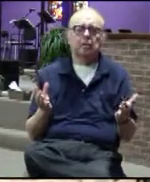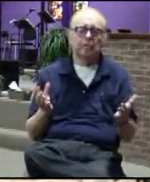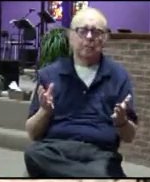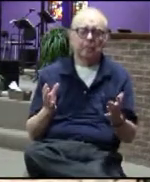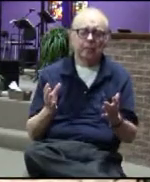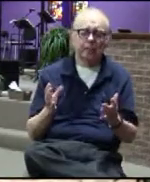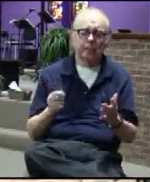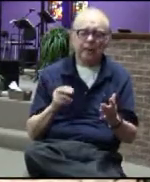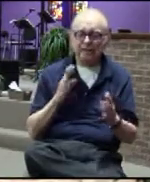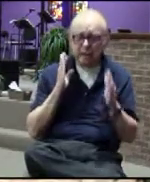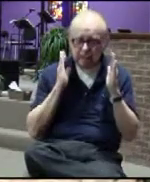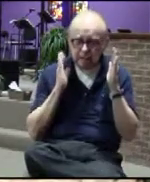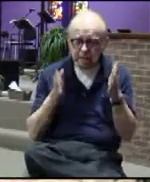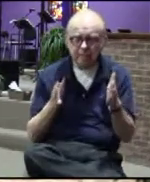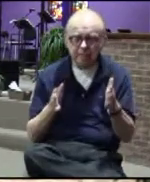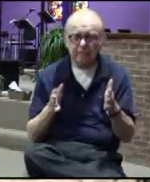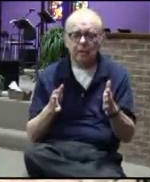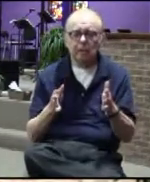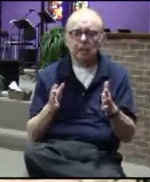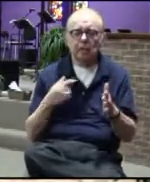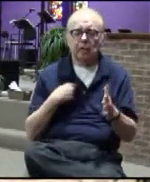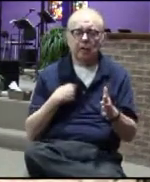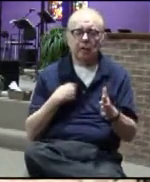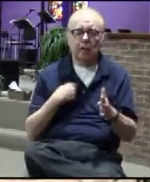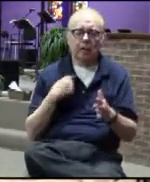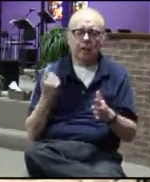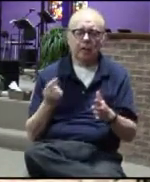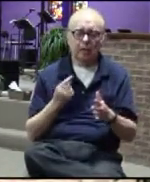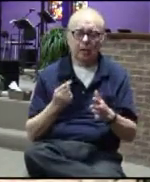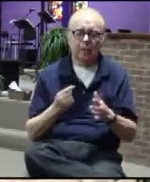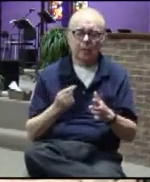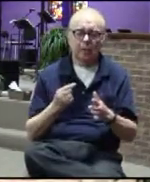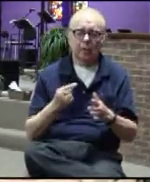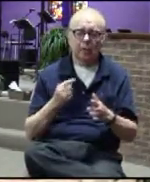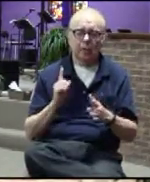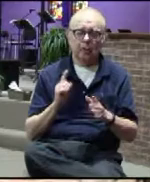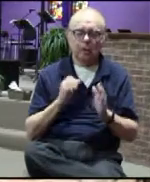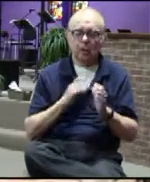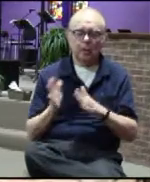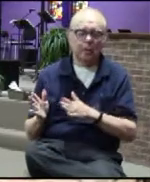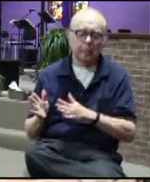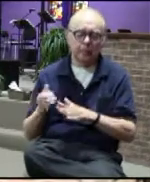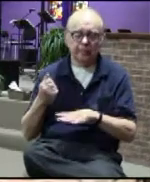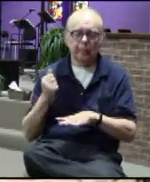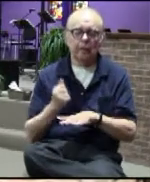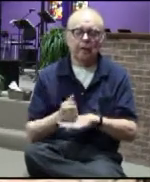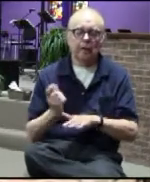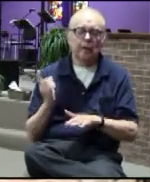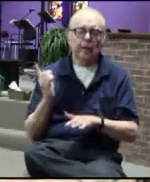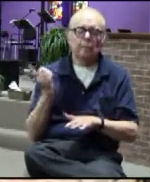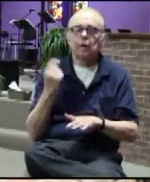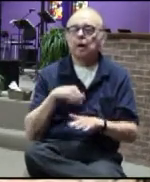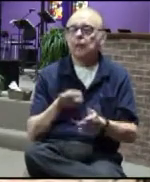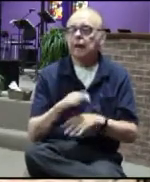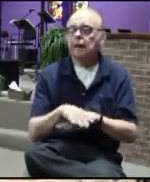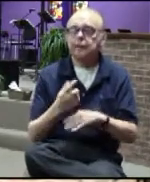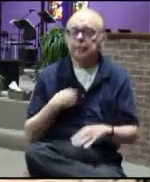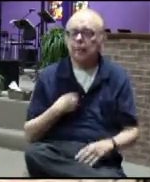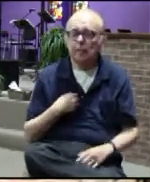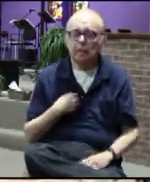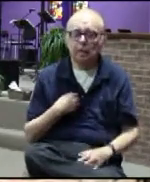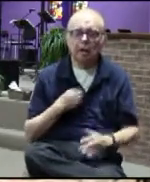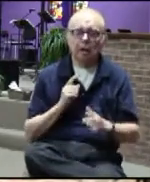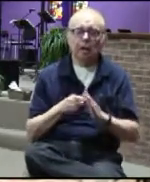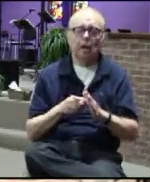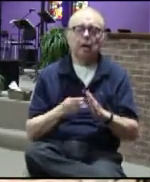He says listen. I'm only the one to prepare you. For the one to come after me. And there's